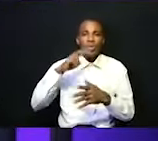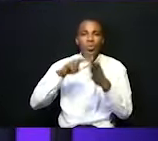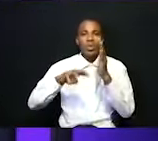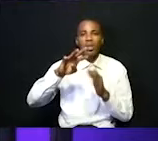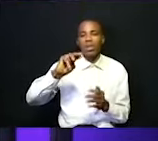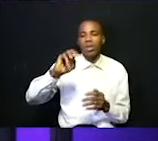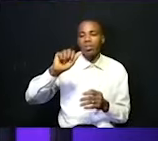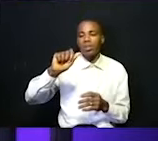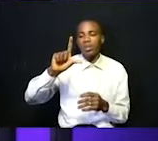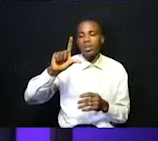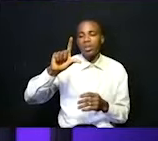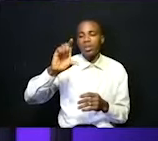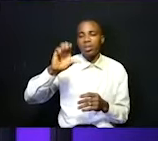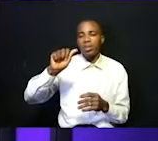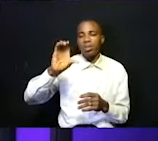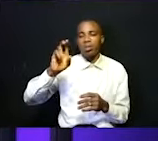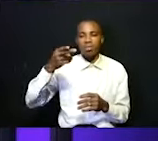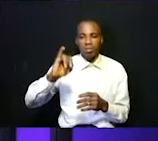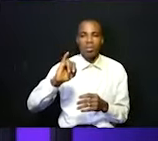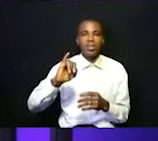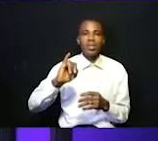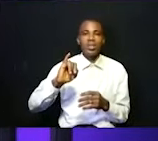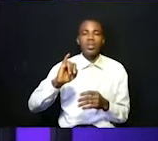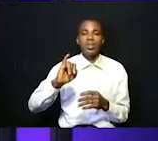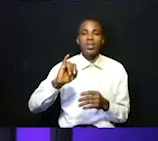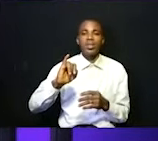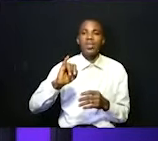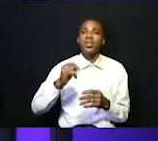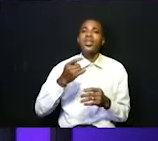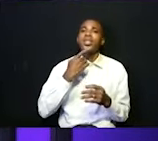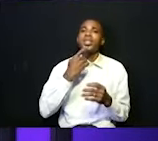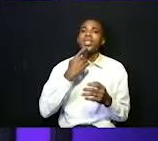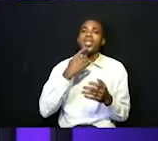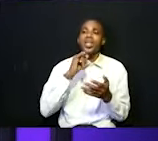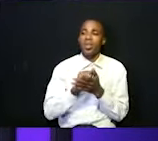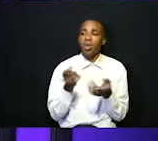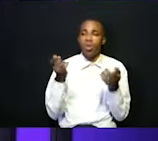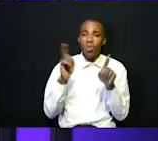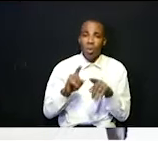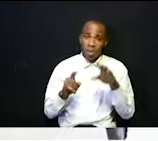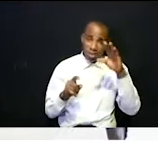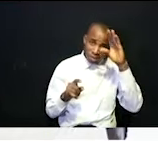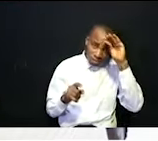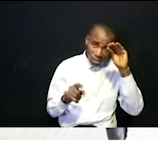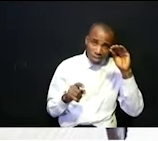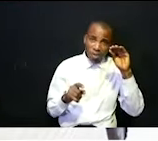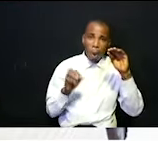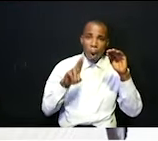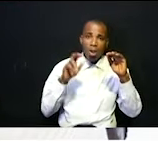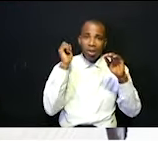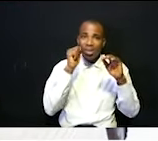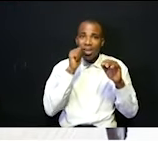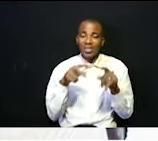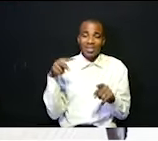would for Malachi woman. We also see that spousal fidelity is inextricably linked